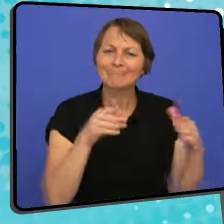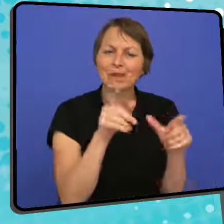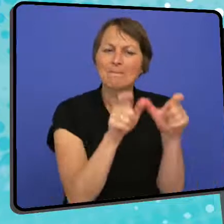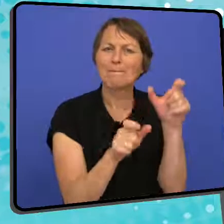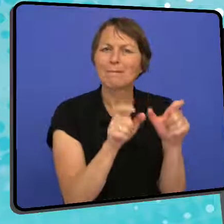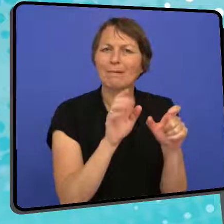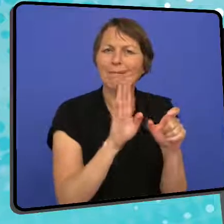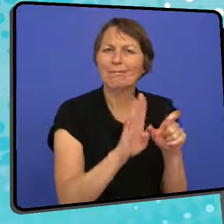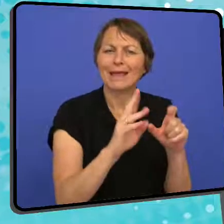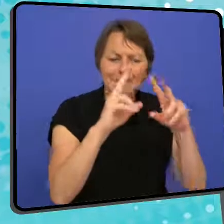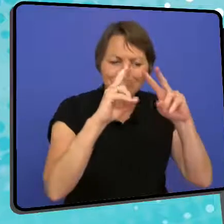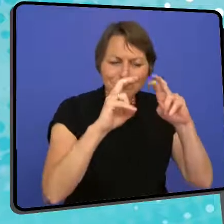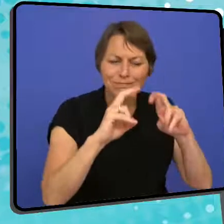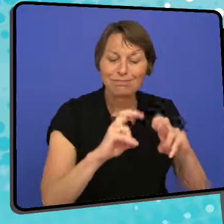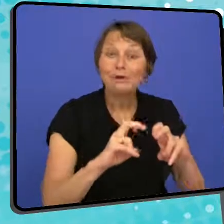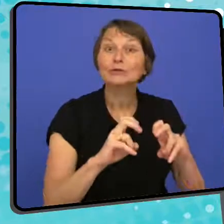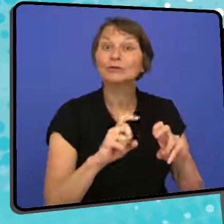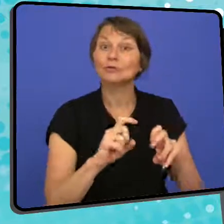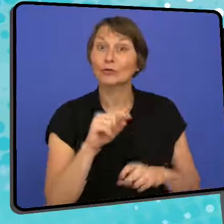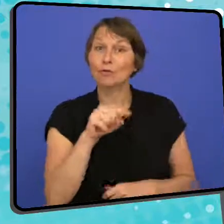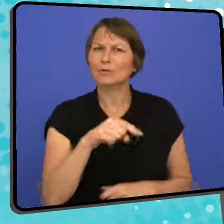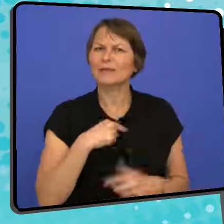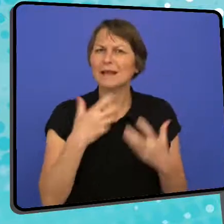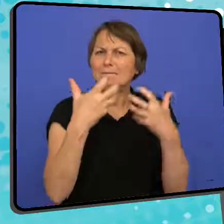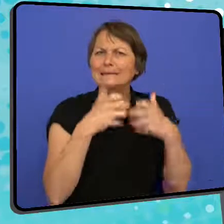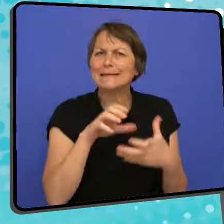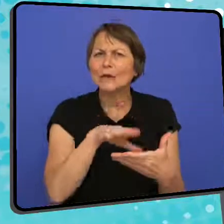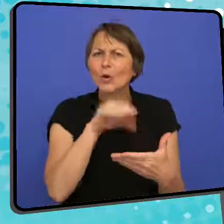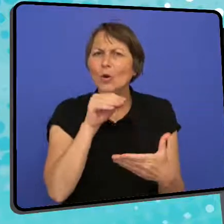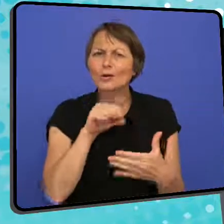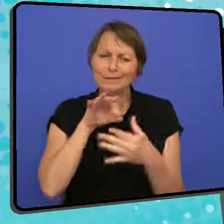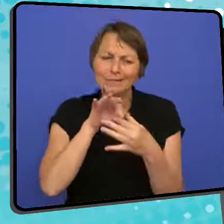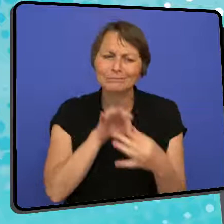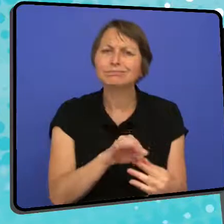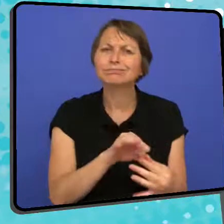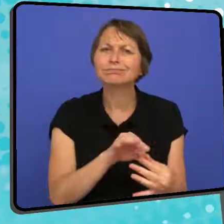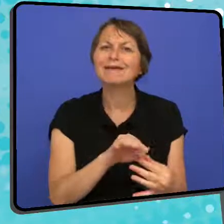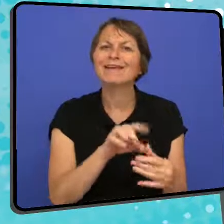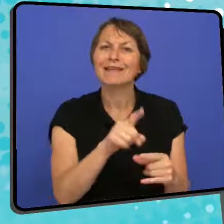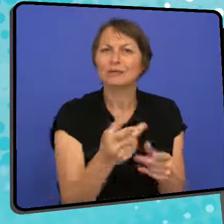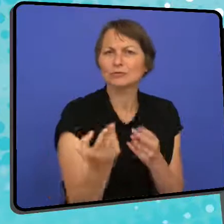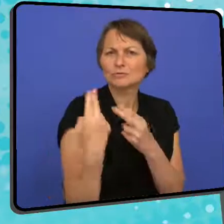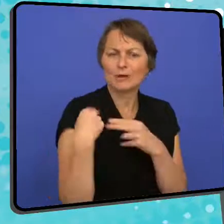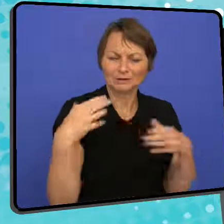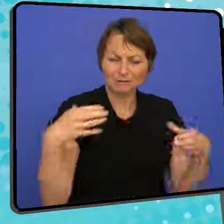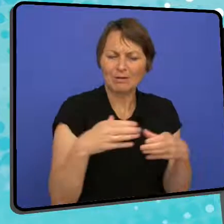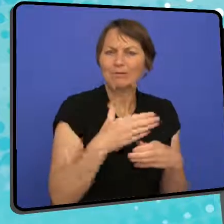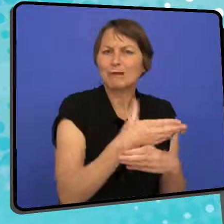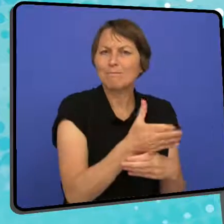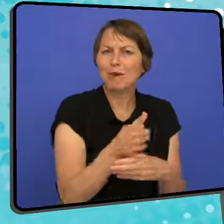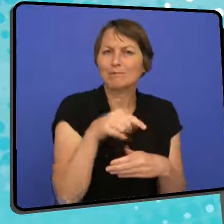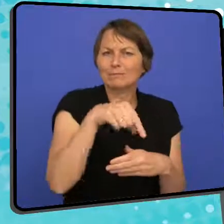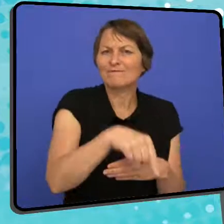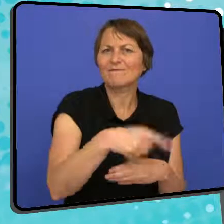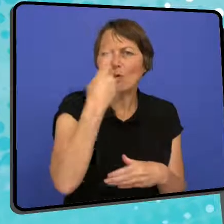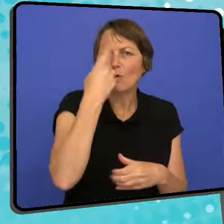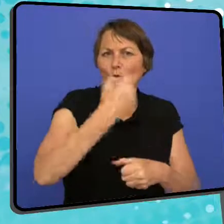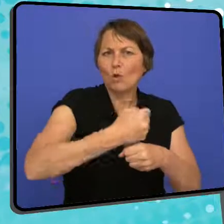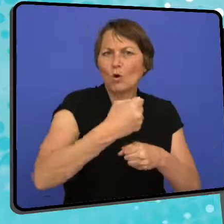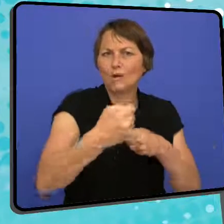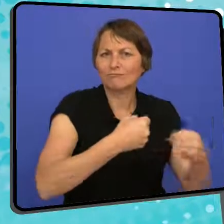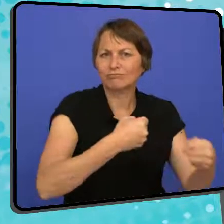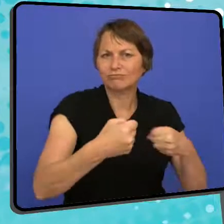HR. It was quite a novel field at the time because HR is probably the least savvy